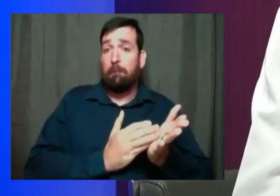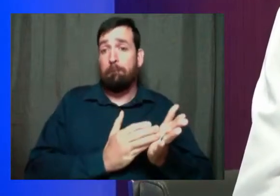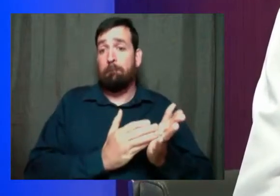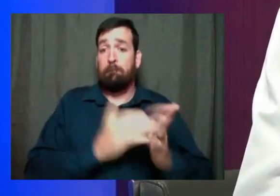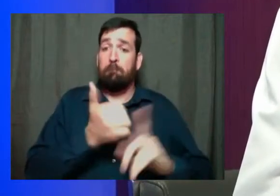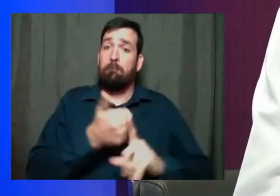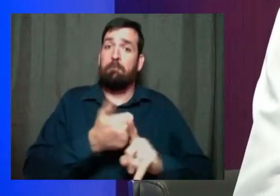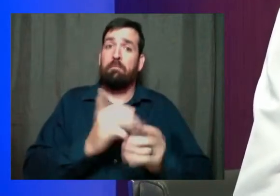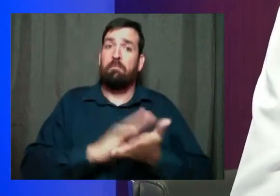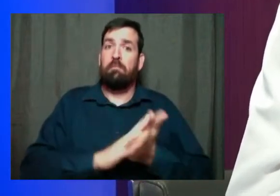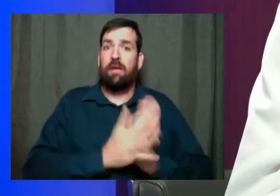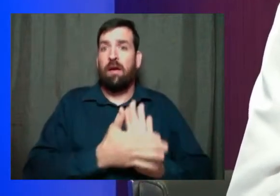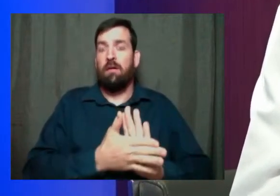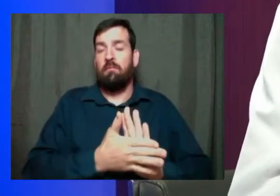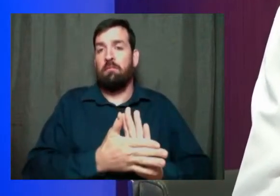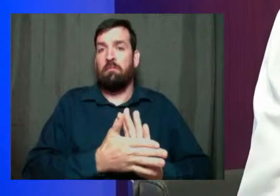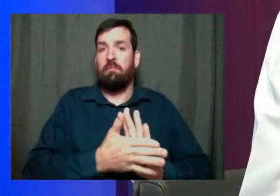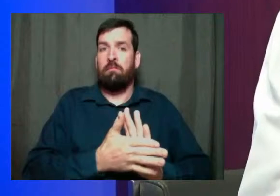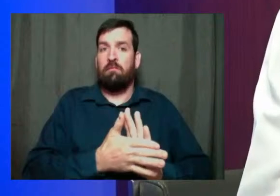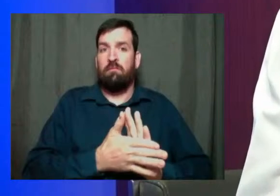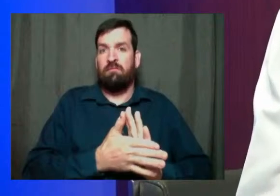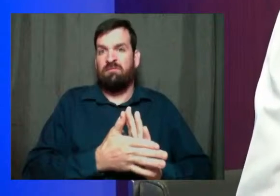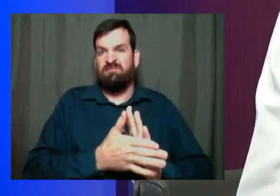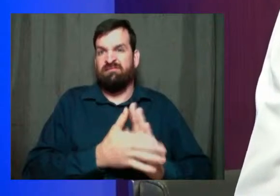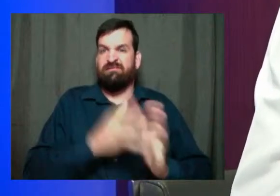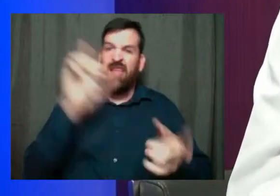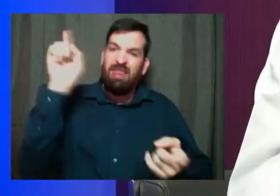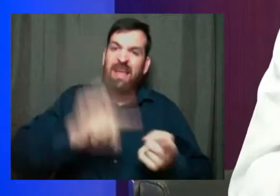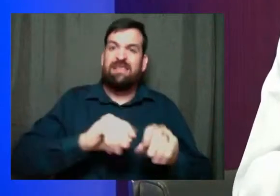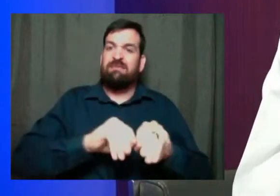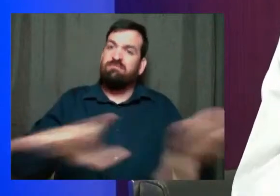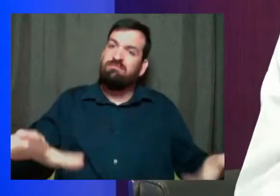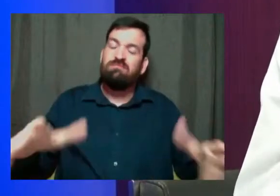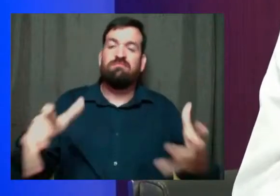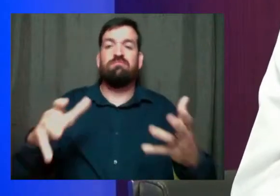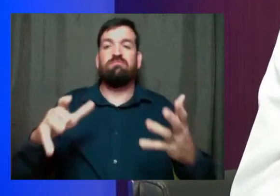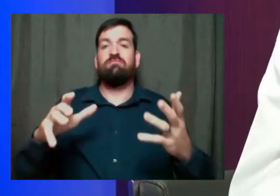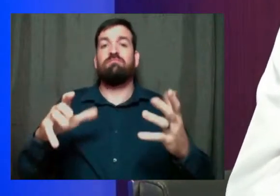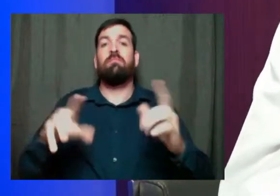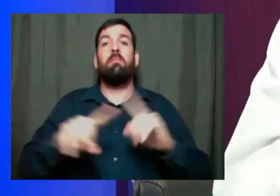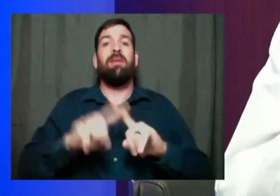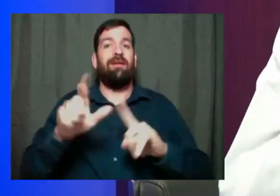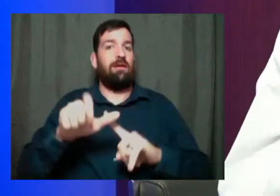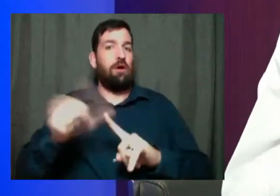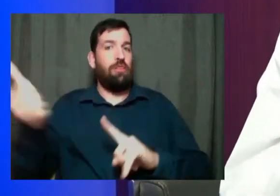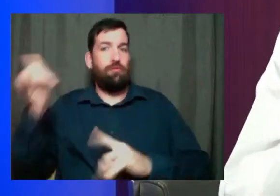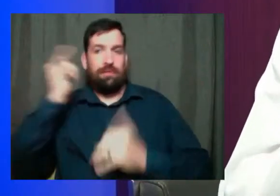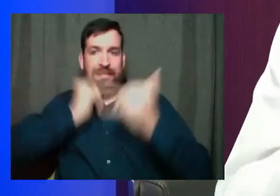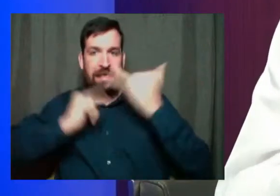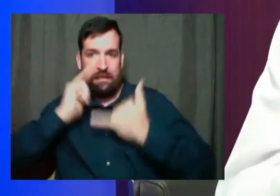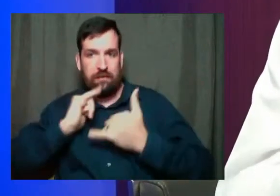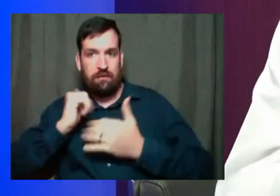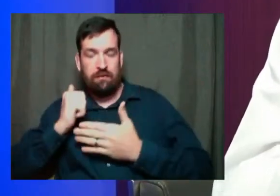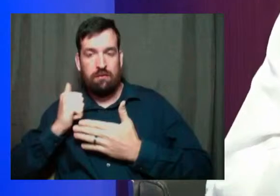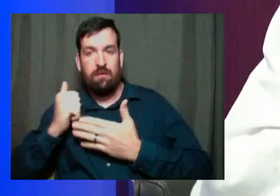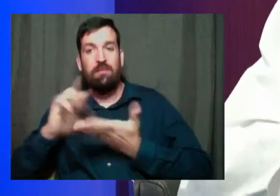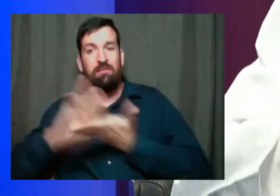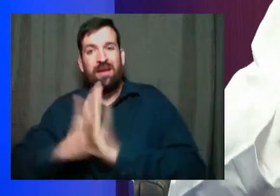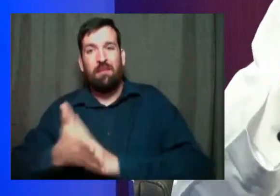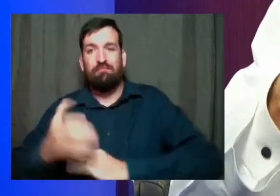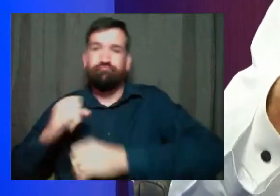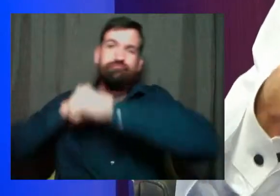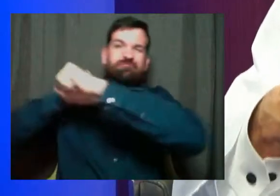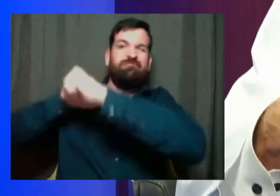you can kind of knock off the virus, and make it less transmissible, et cetera. But then there are other mistakes that help protect it against your immune system. And